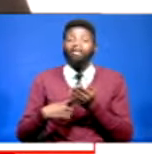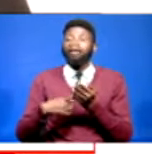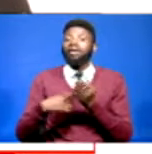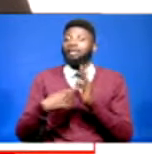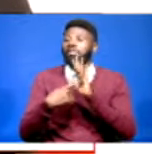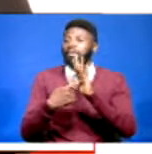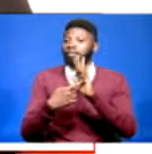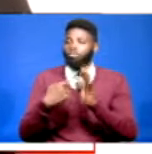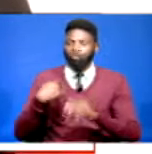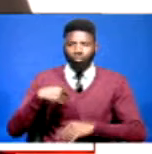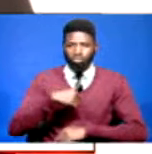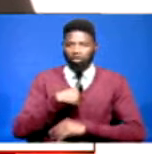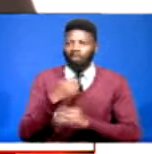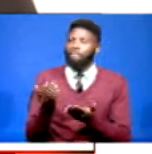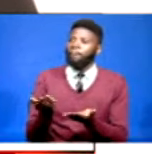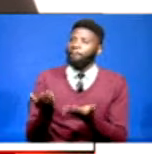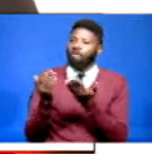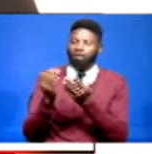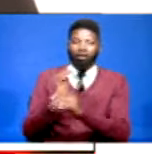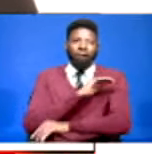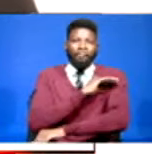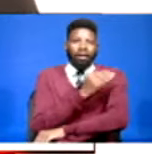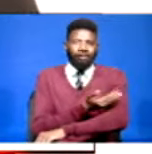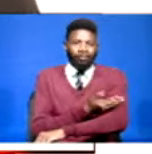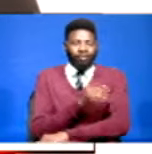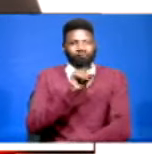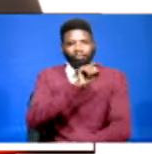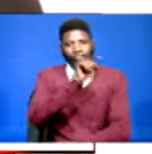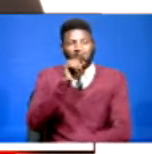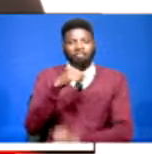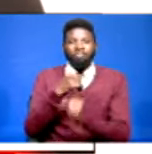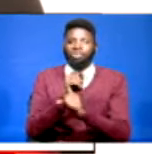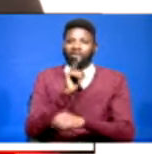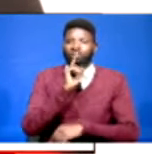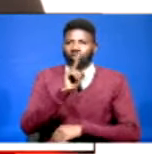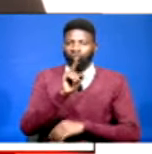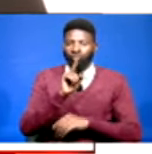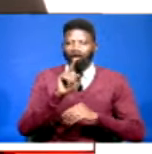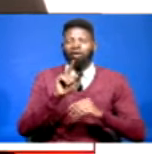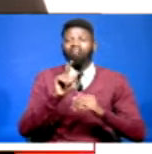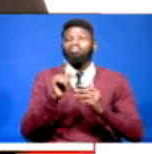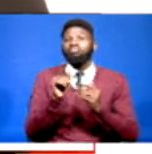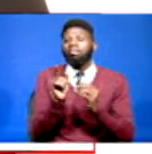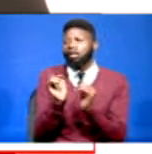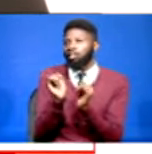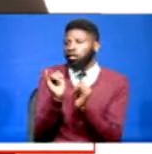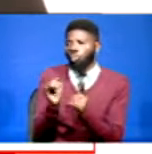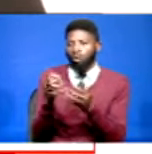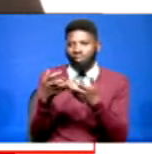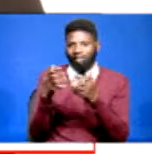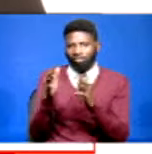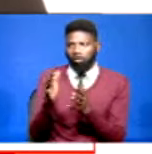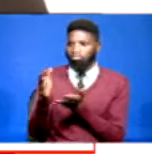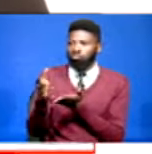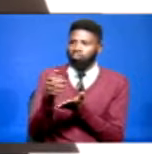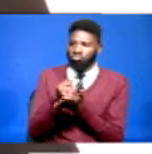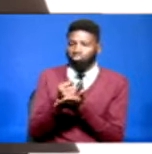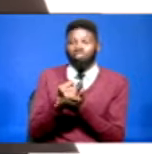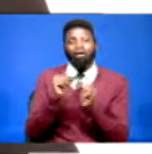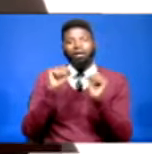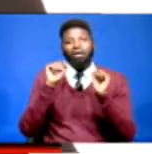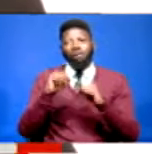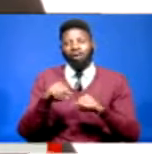will enhance capacity building to ensure employability of young engineers and package them